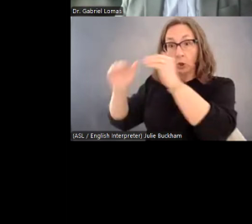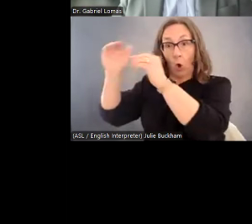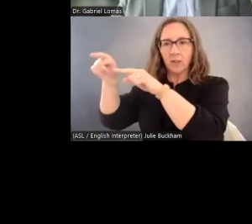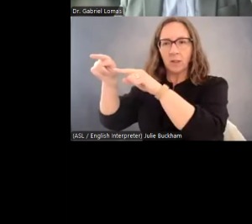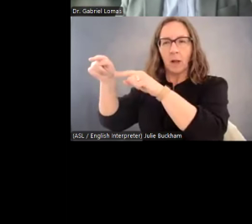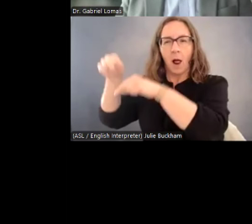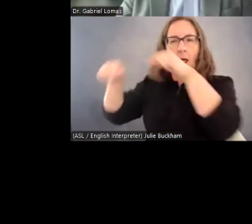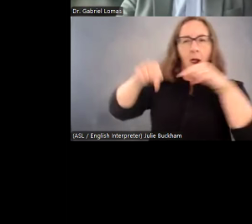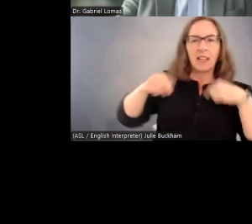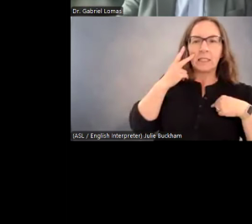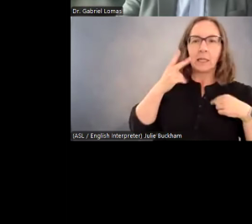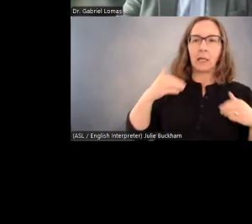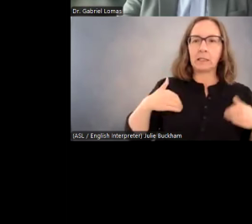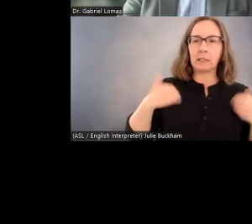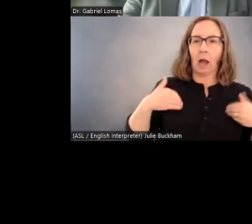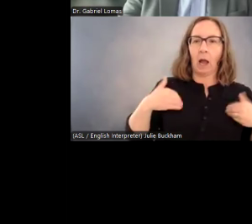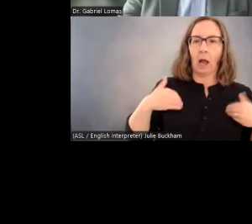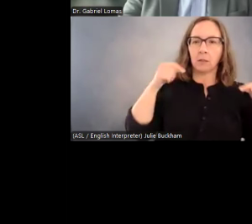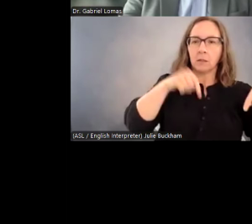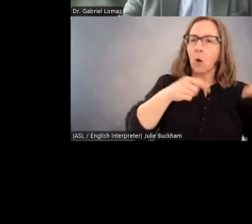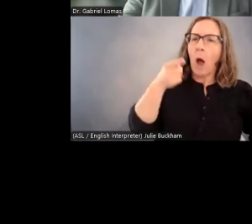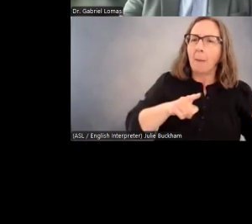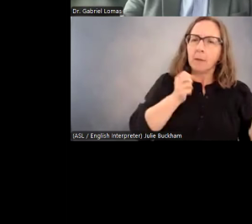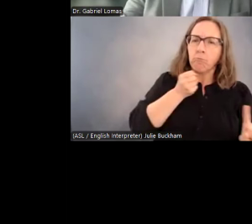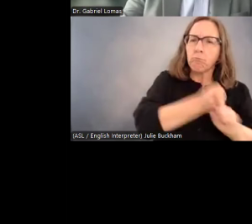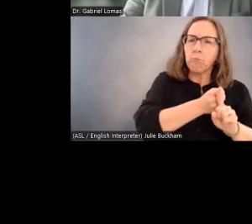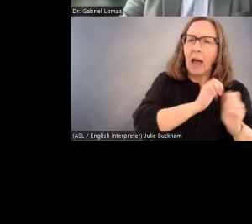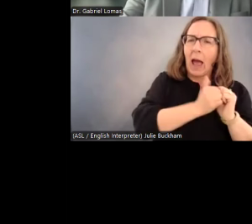causes them to end up in this pipeline going towards prison?